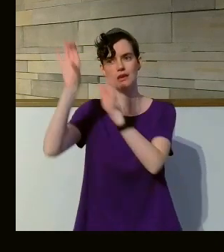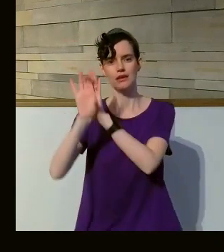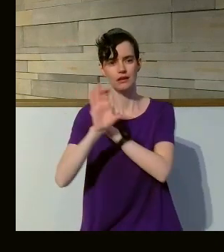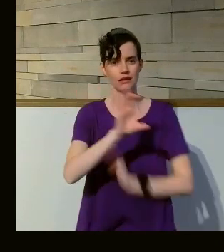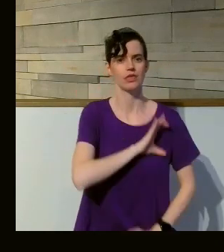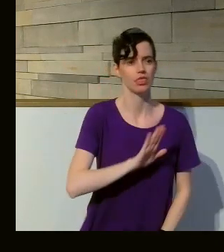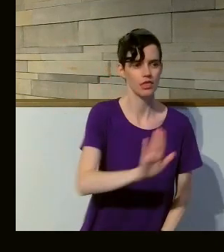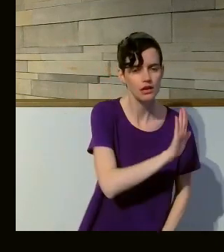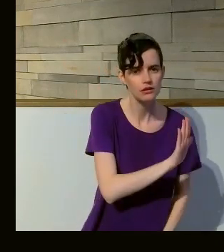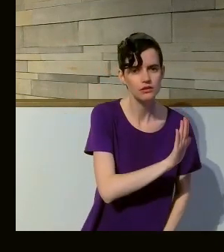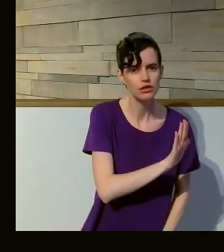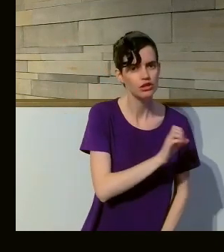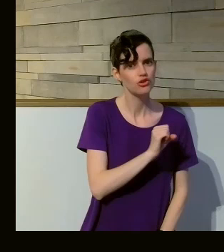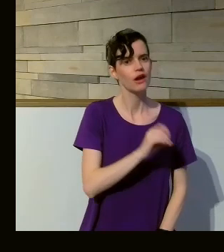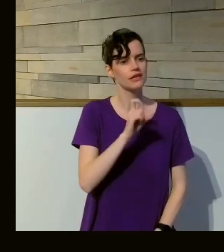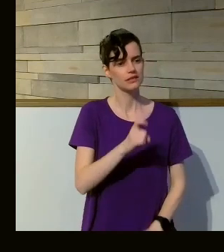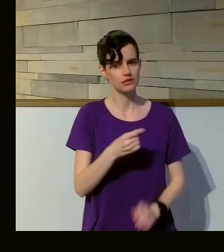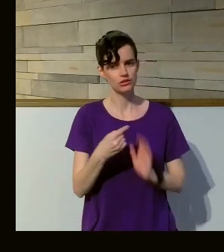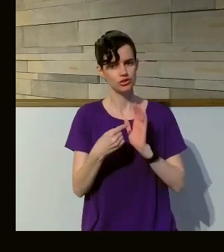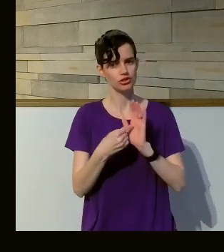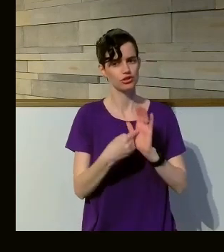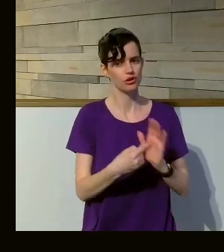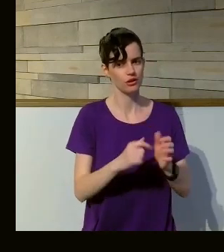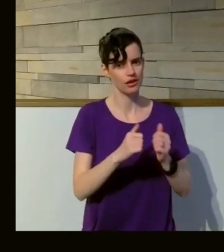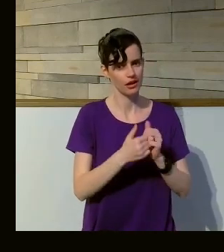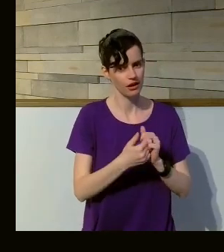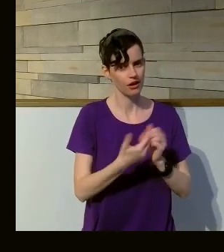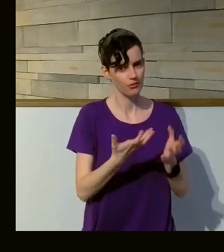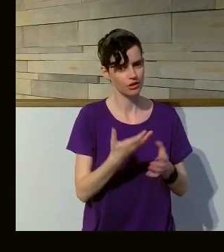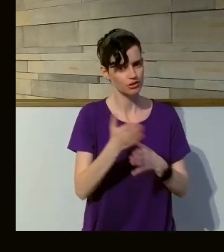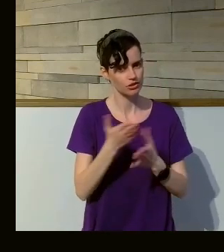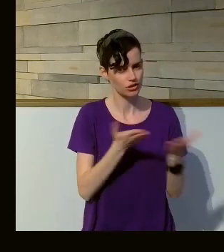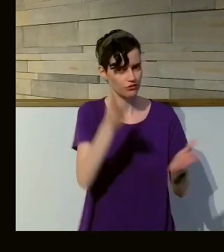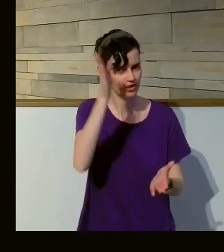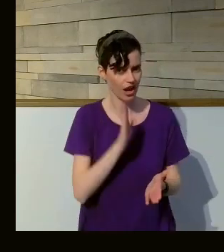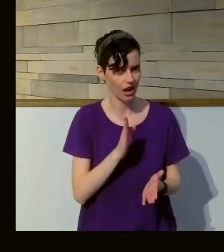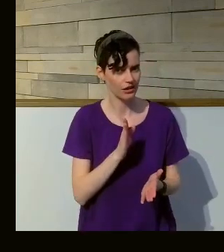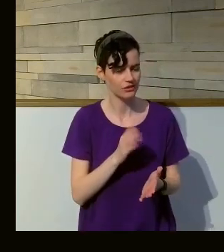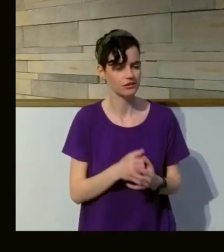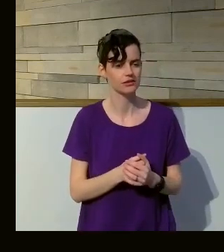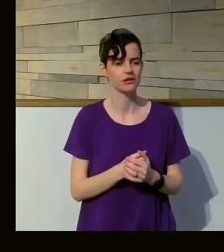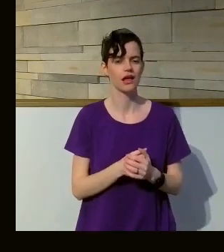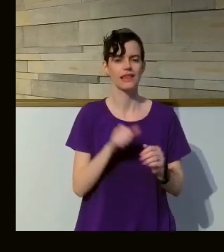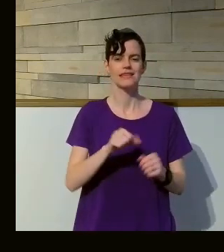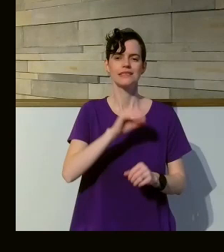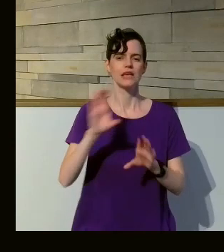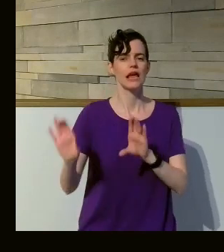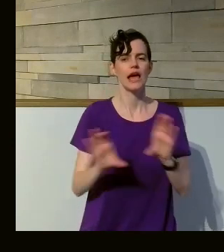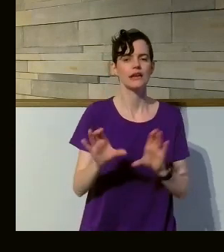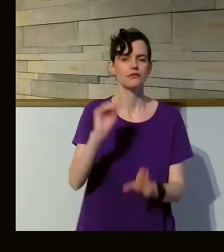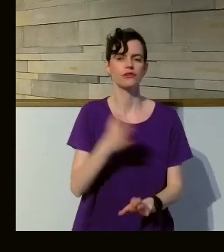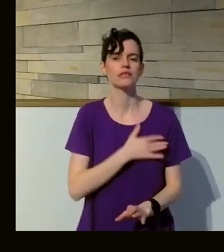God the way he should be treated in this life. So Jesus then, folks, this is an act of grace. This